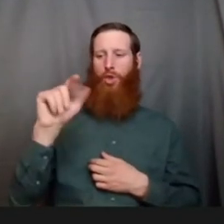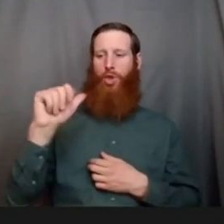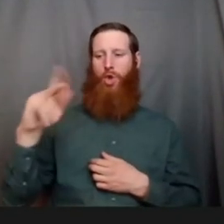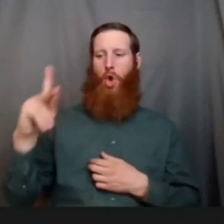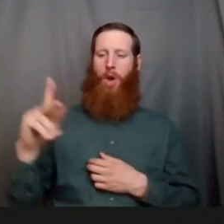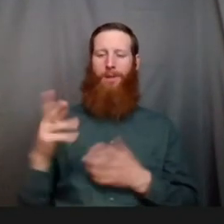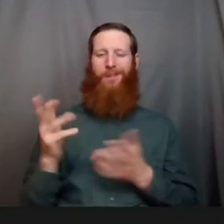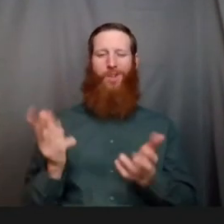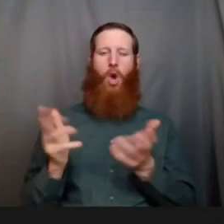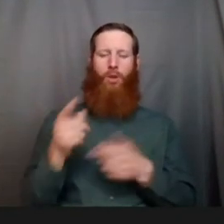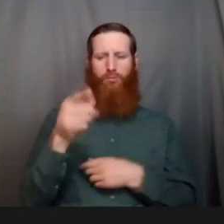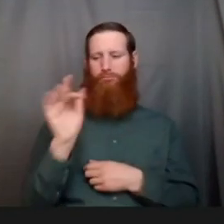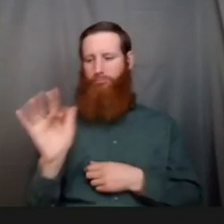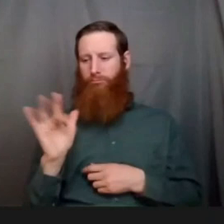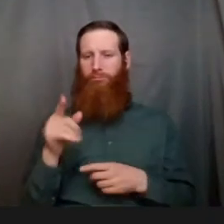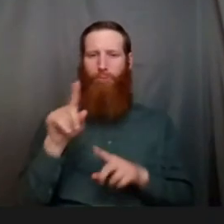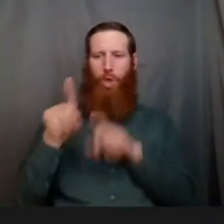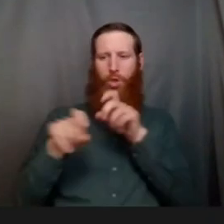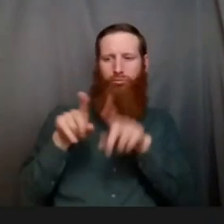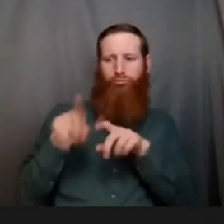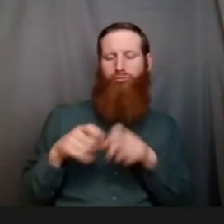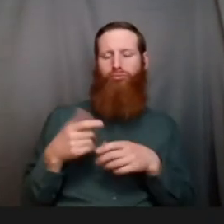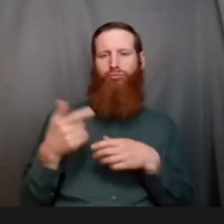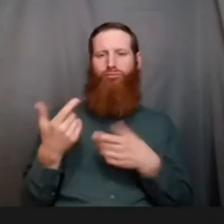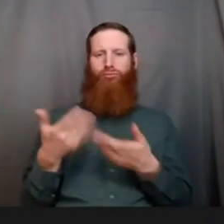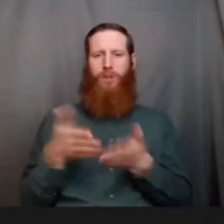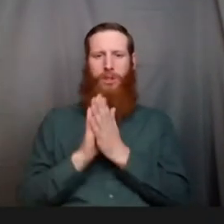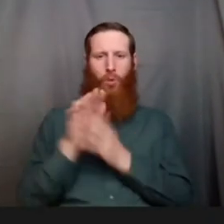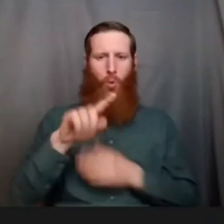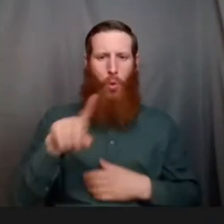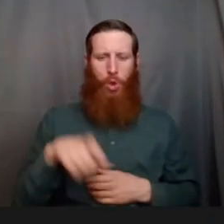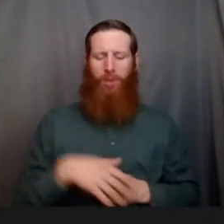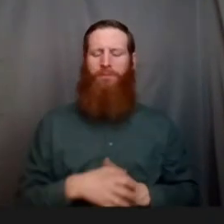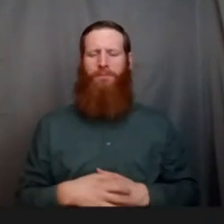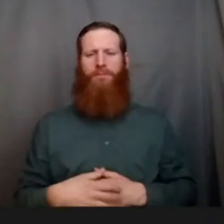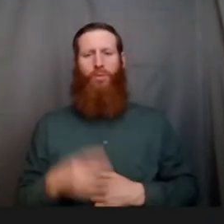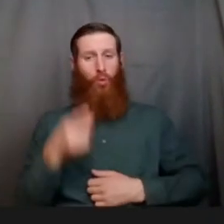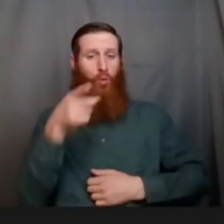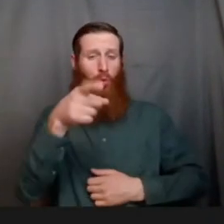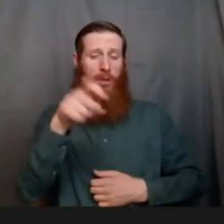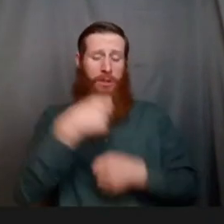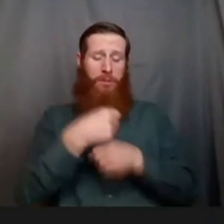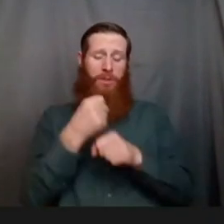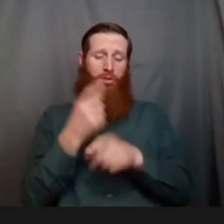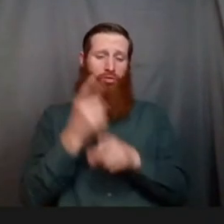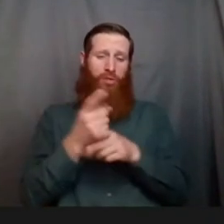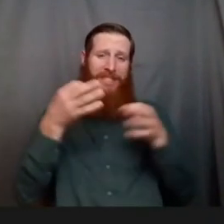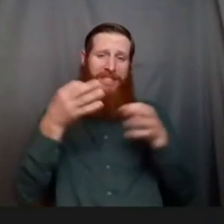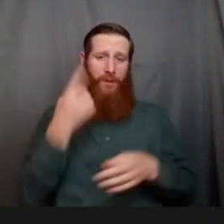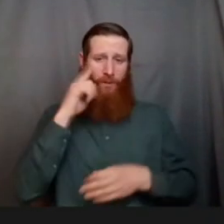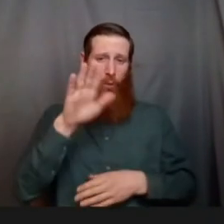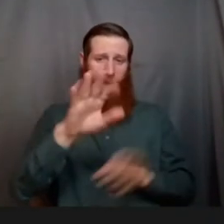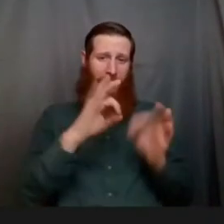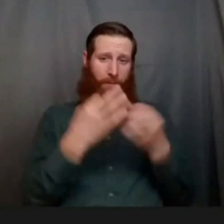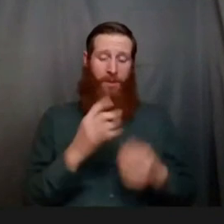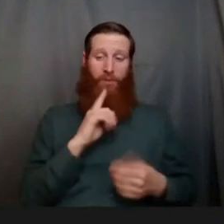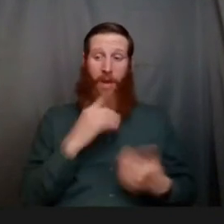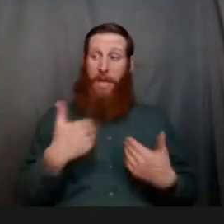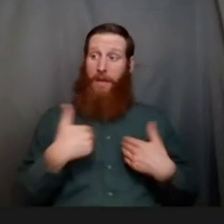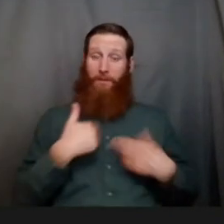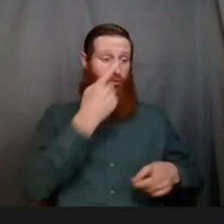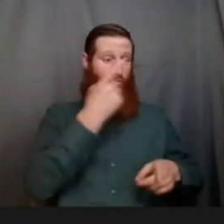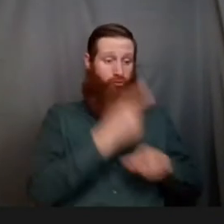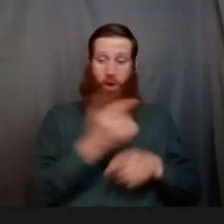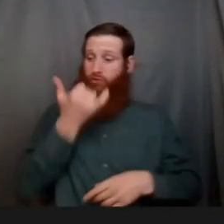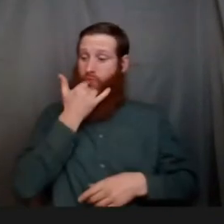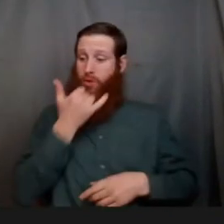questions. And so just know that you need to make the right decision for your family. There is no right or wrong decision in this